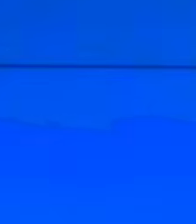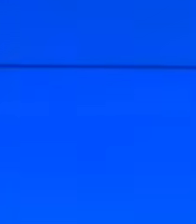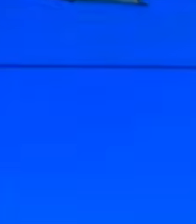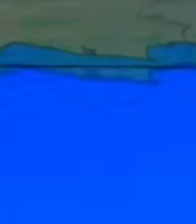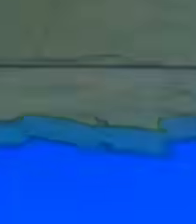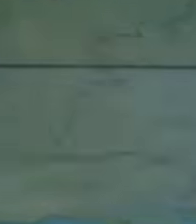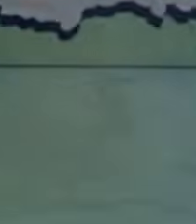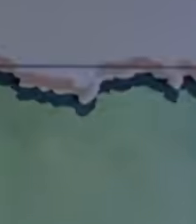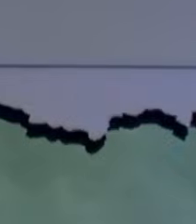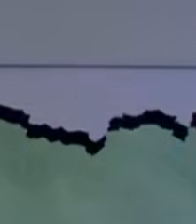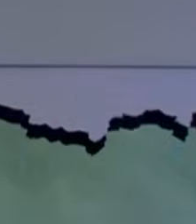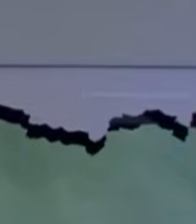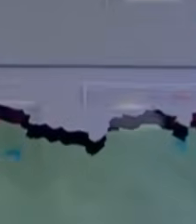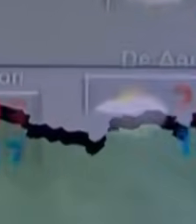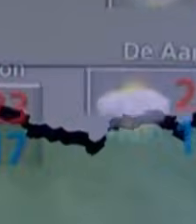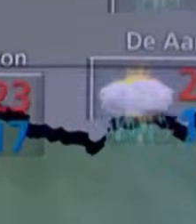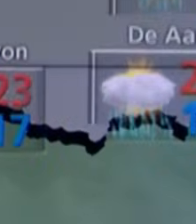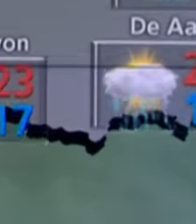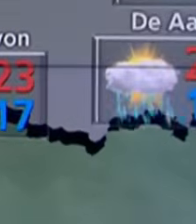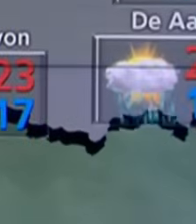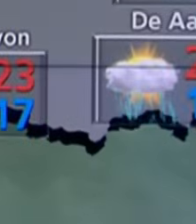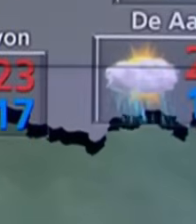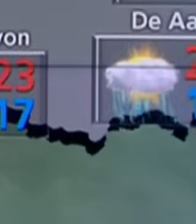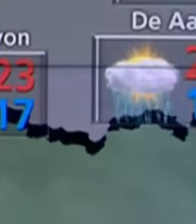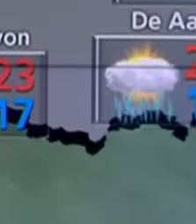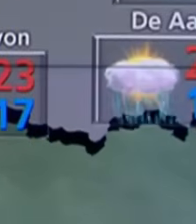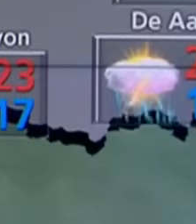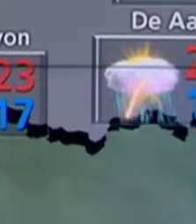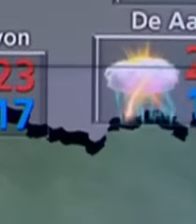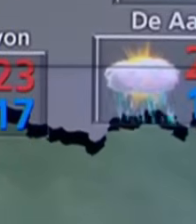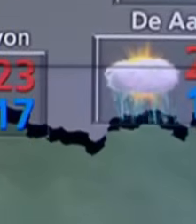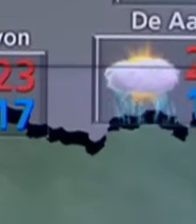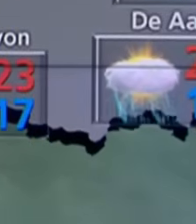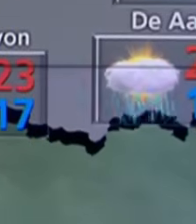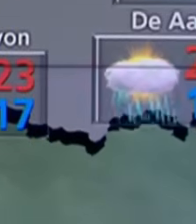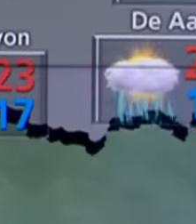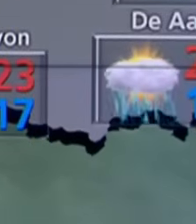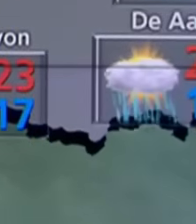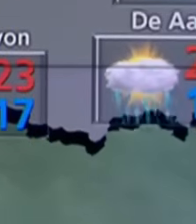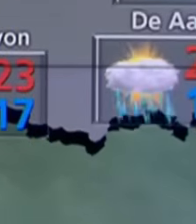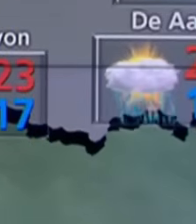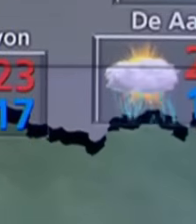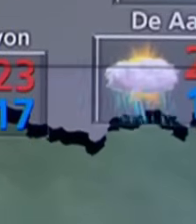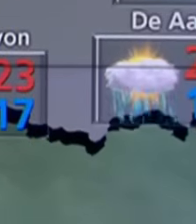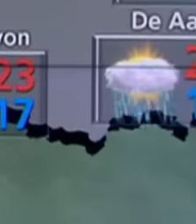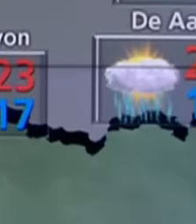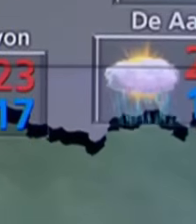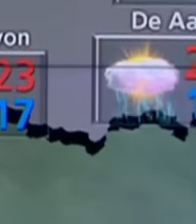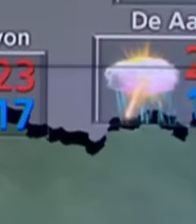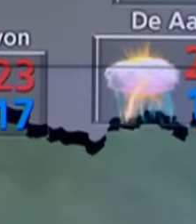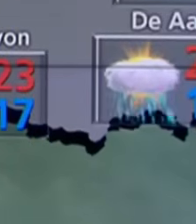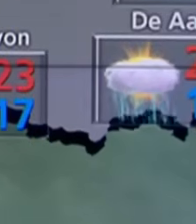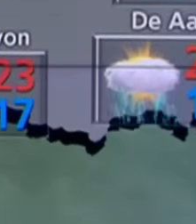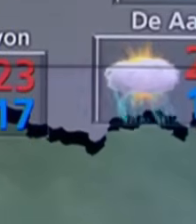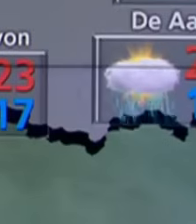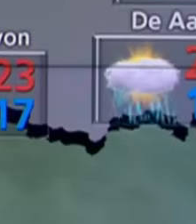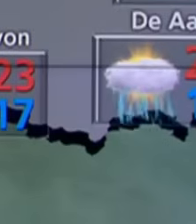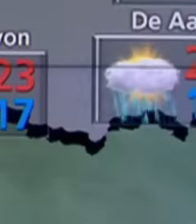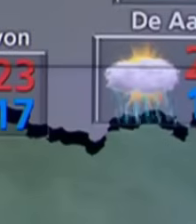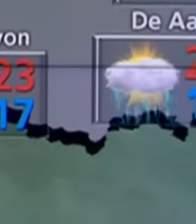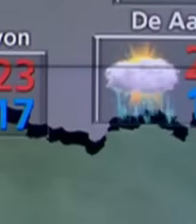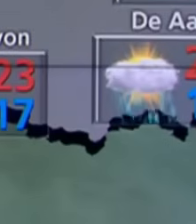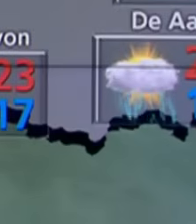ka fela ha re shebile hona ka hare ho kapa Luboa ha sentse shebile hona ka Apindone tla fihla hona ka Kurumane le teng ka mafatsane fela a itjedileng o tlhokomele